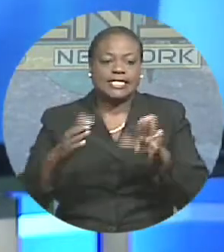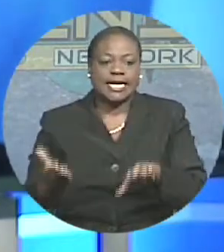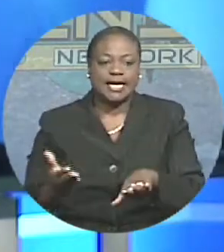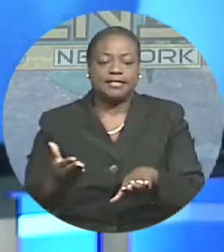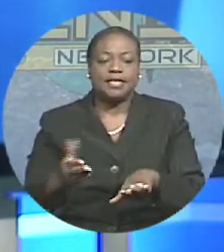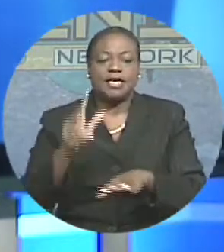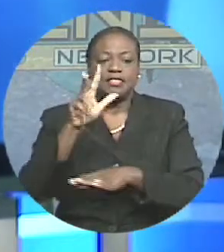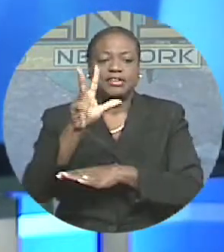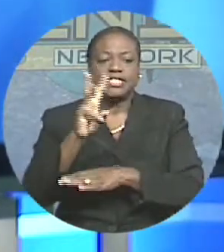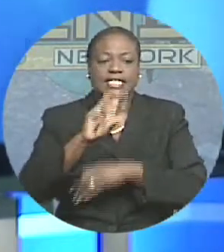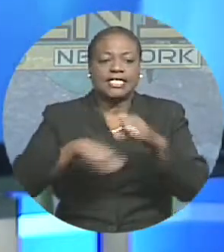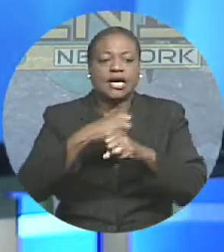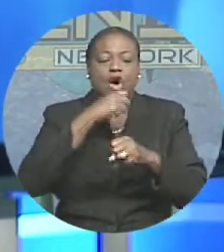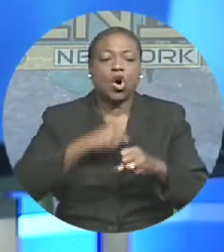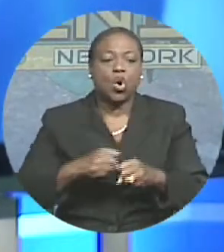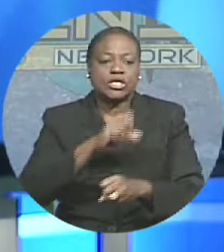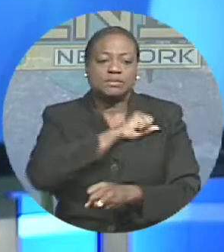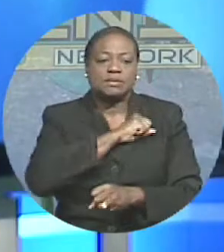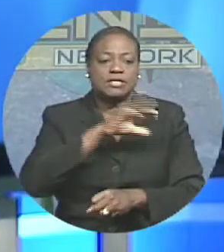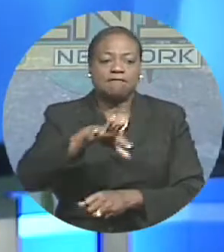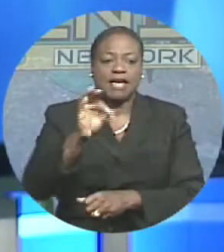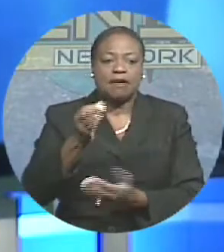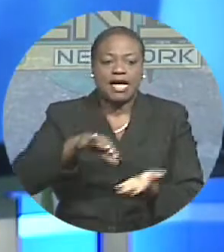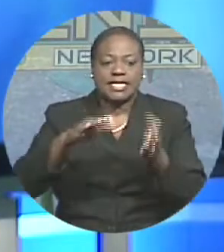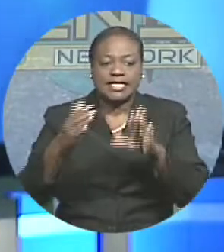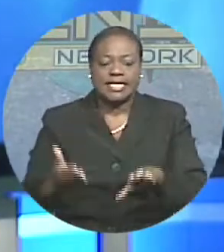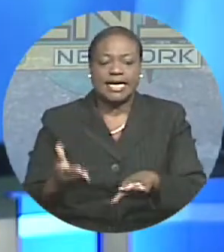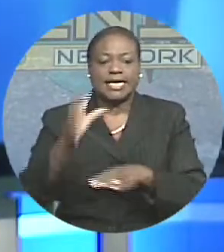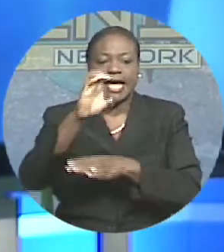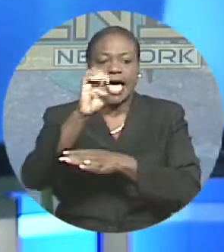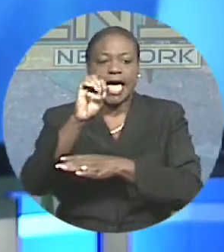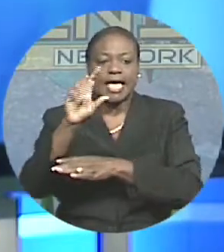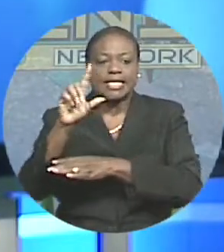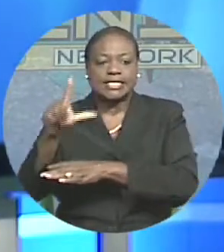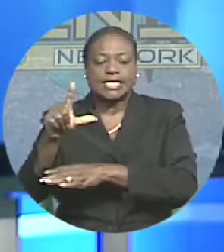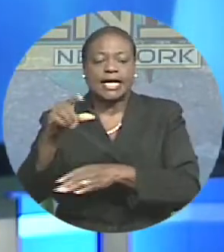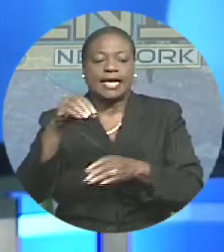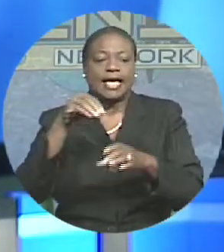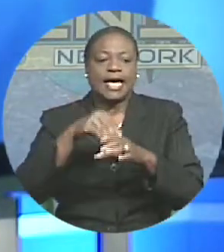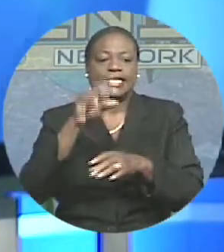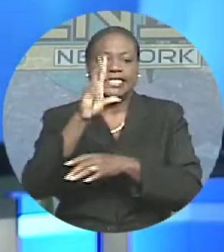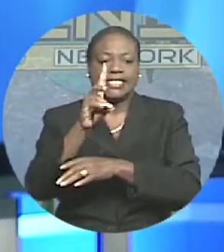Smith was found dead in a cell at the Central Detective Unit. A pathologist found that he